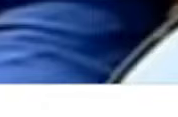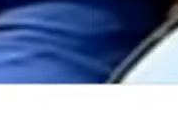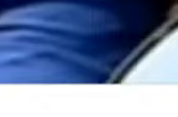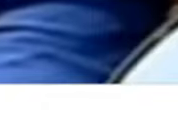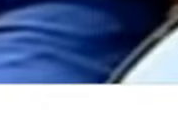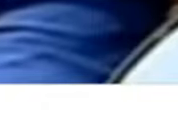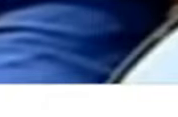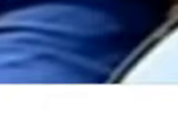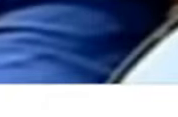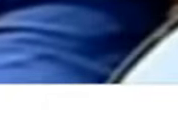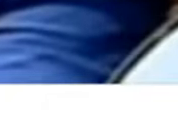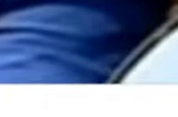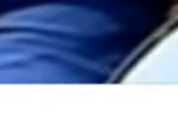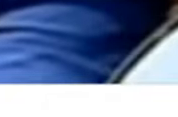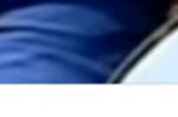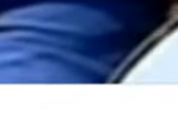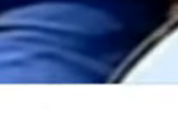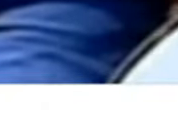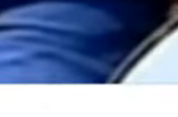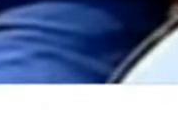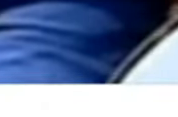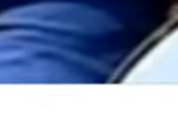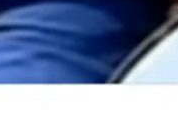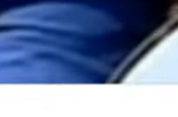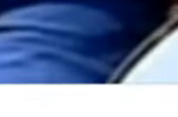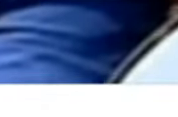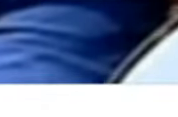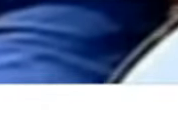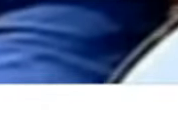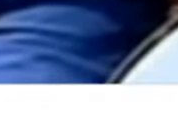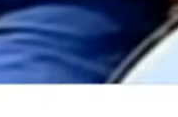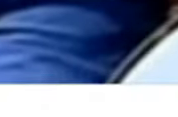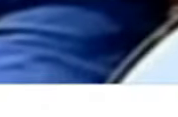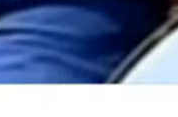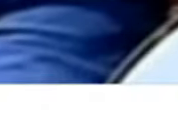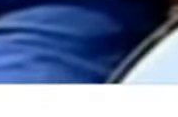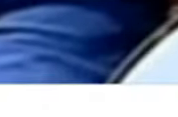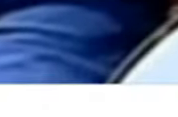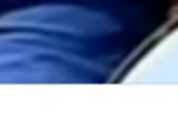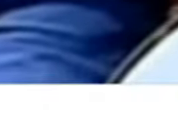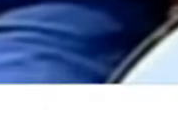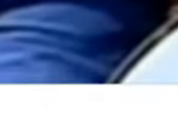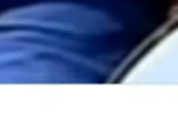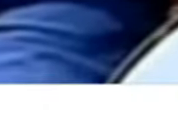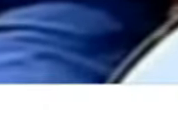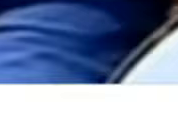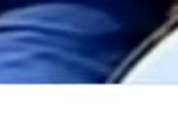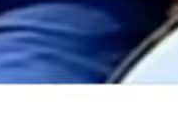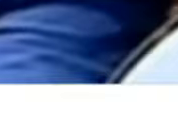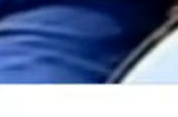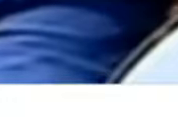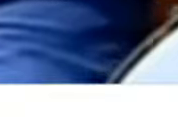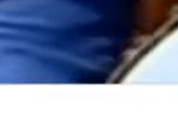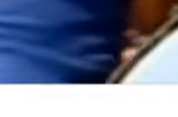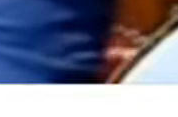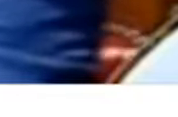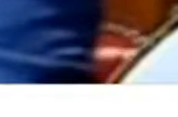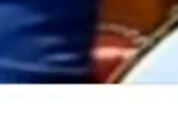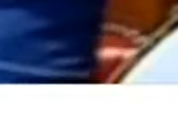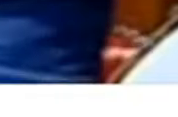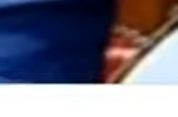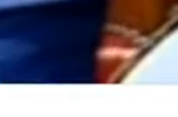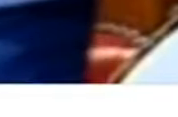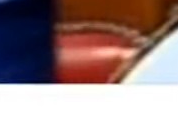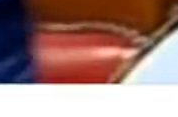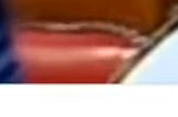hotel for me by refunding the purchase price of 412 million set out in the agreement annexed on page 10 to 34 of his response.